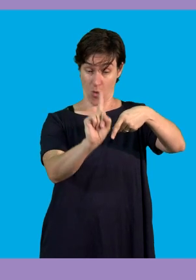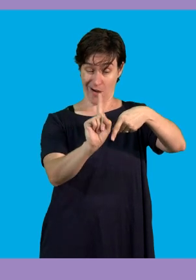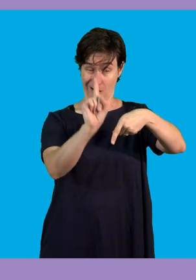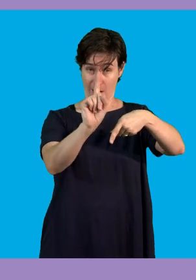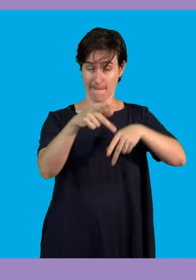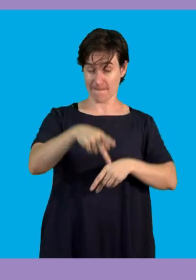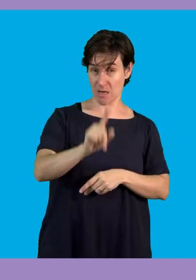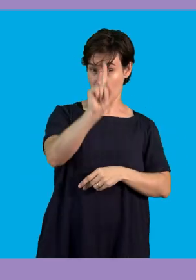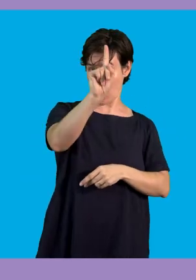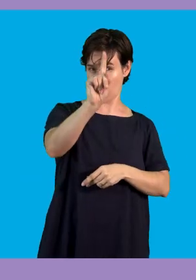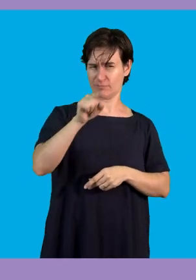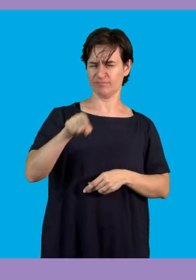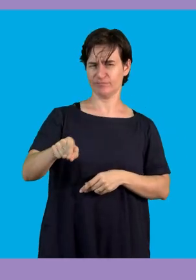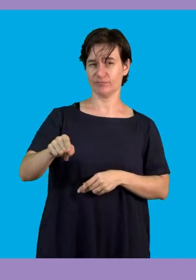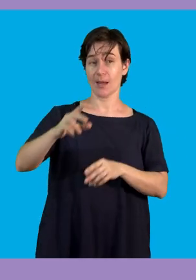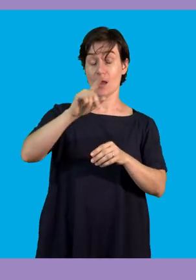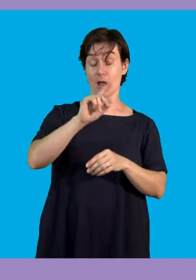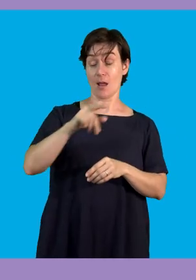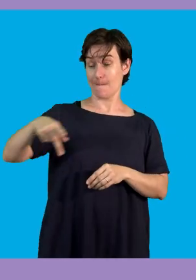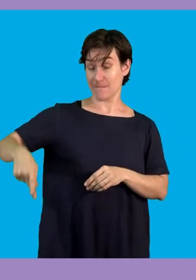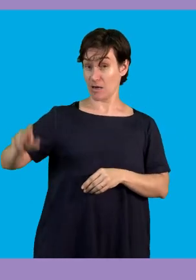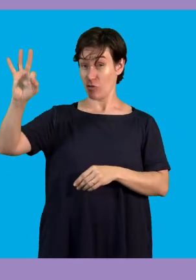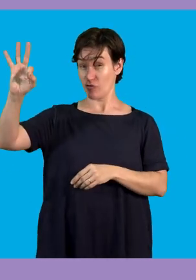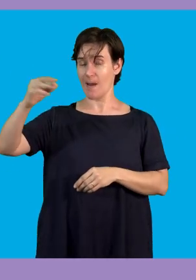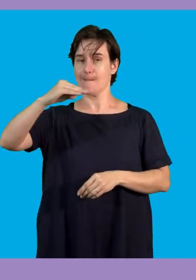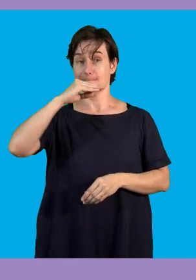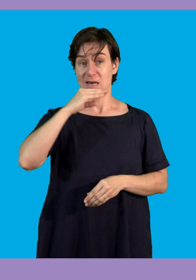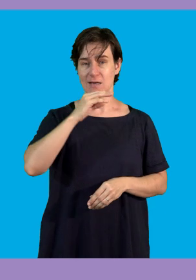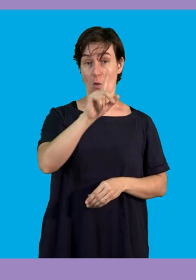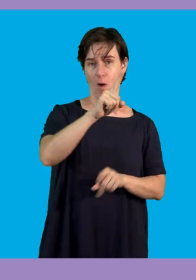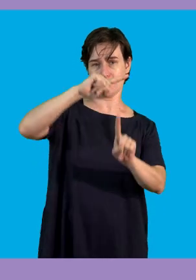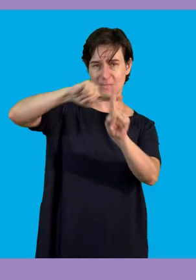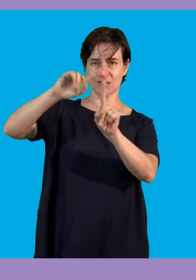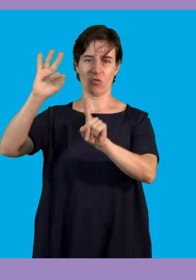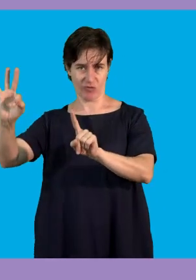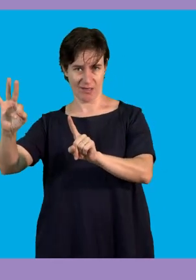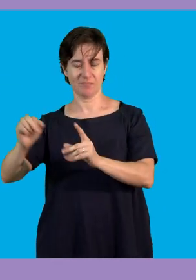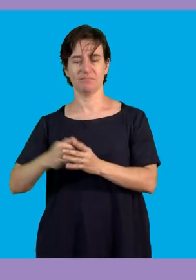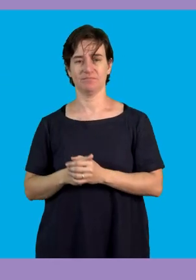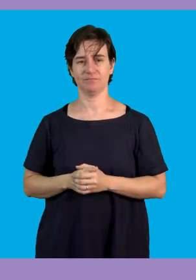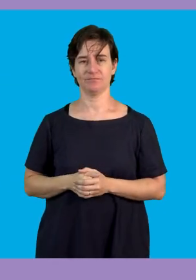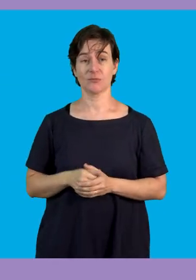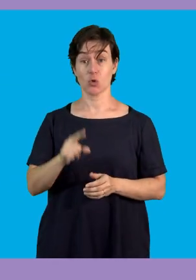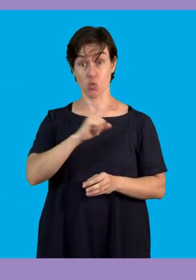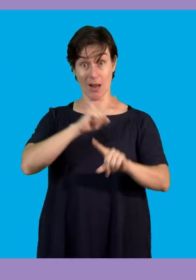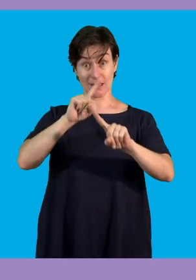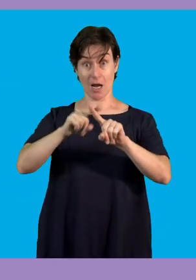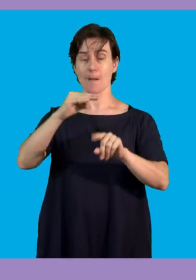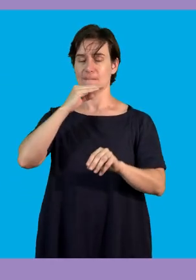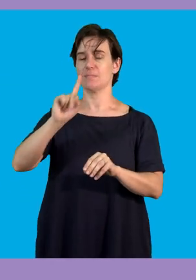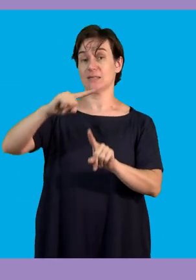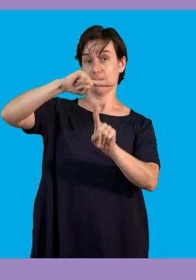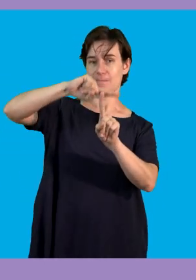be P1 plus exponent 1 plus 3, which gives